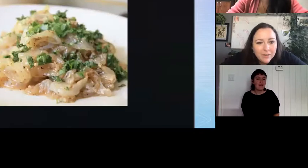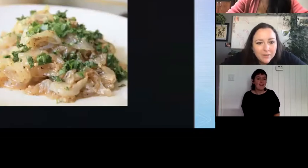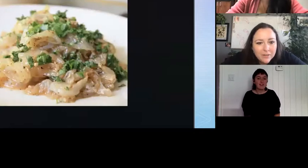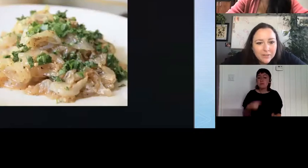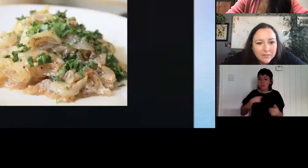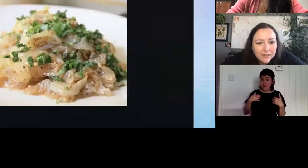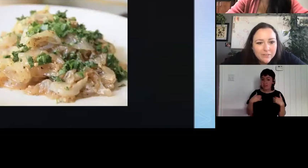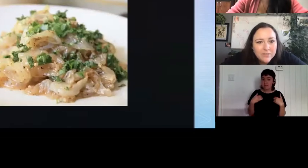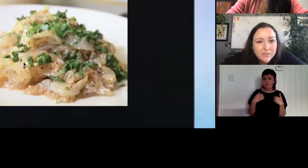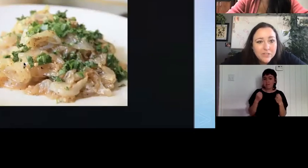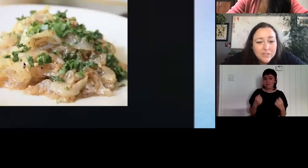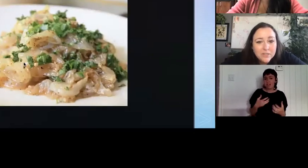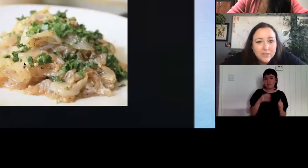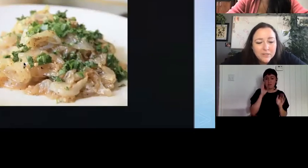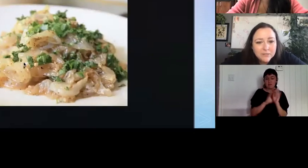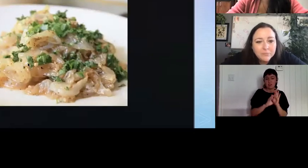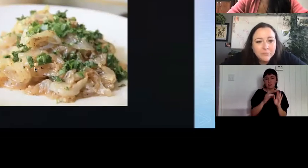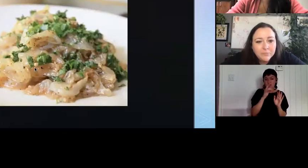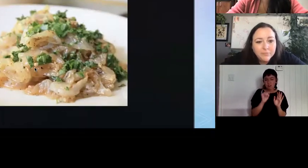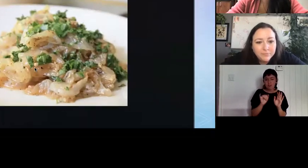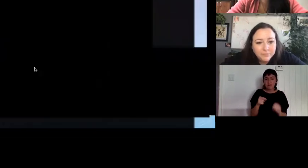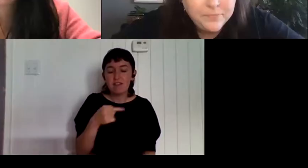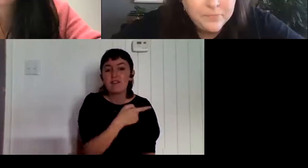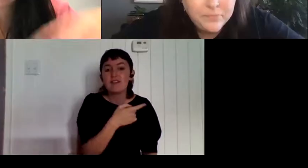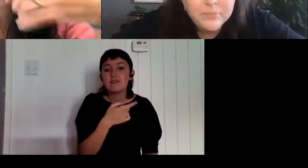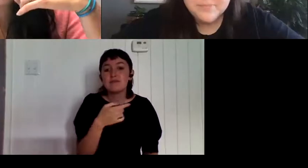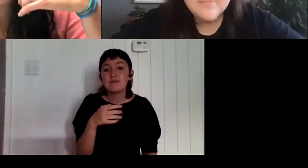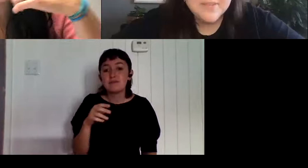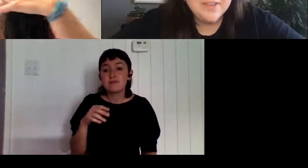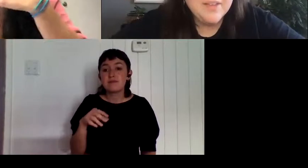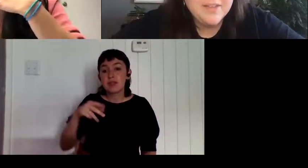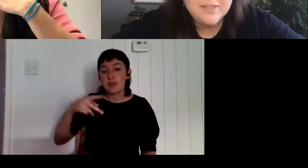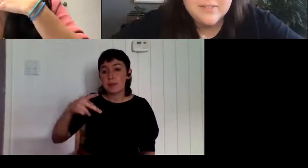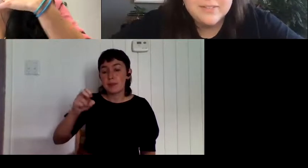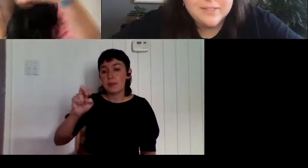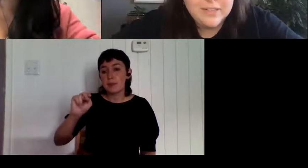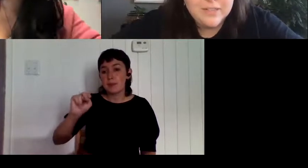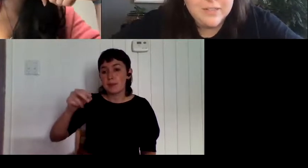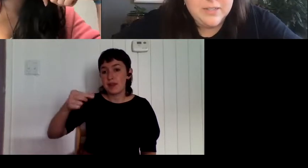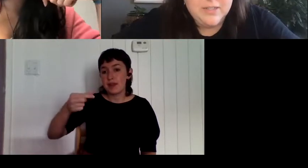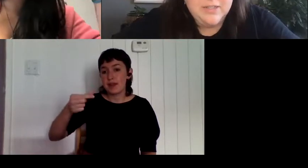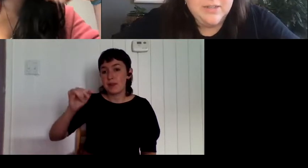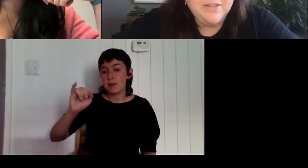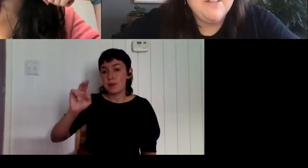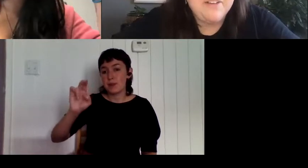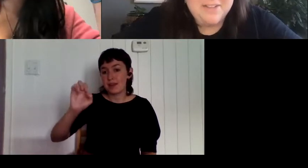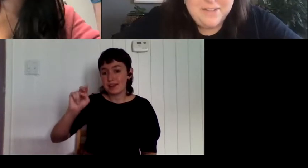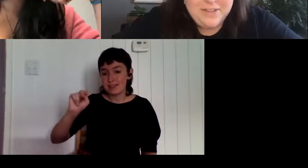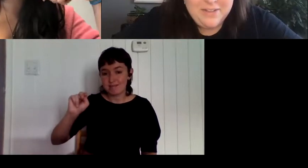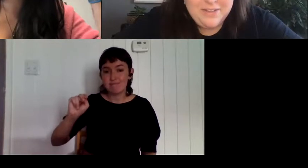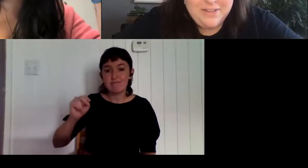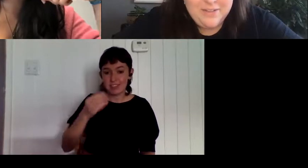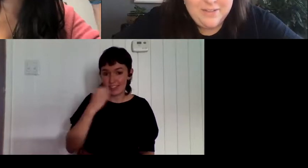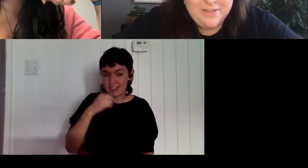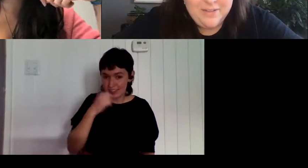who else eats them? So penguins eat them. Actually, there was a really nice study where they put GoPros on penguins and saw that